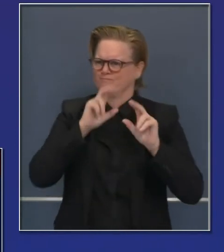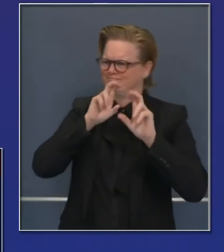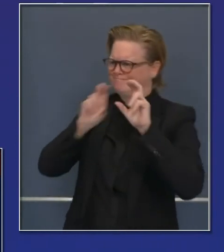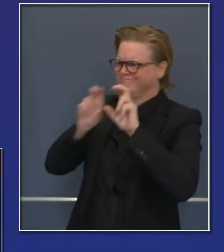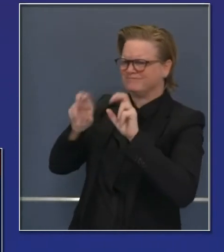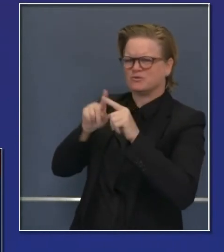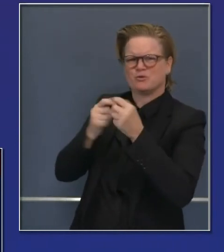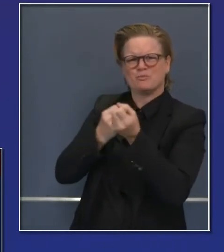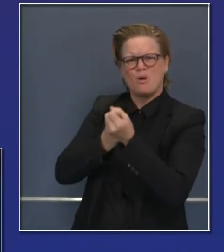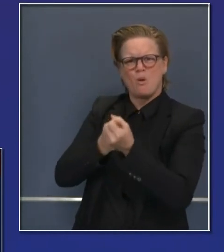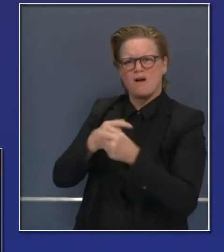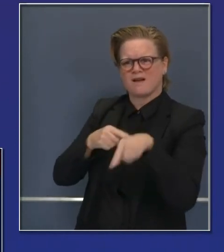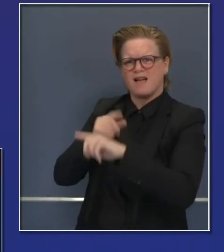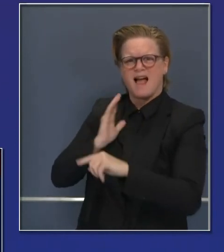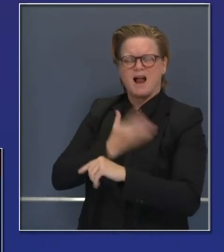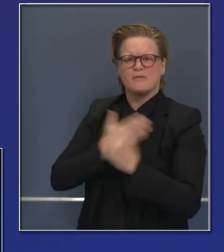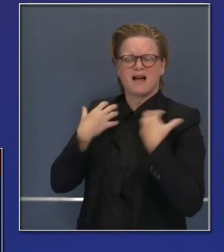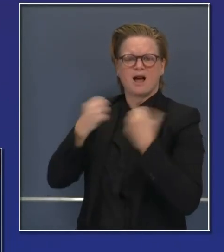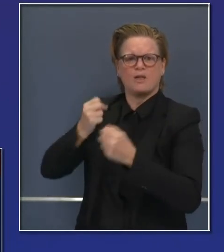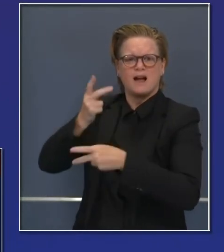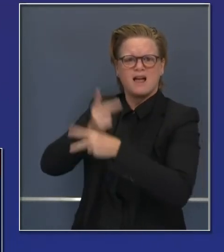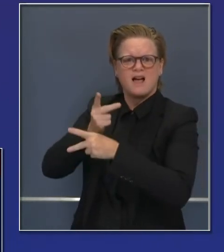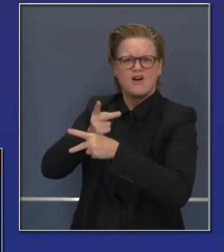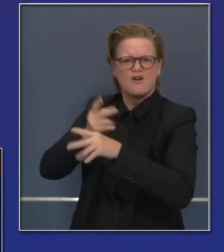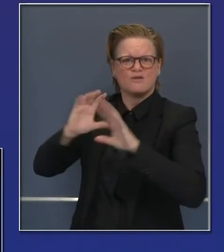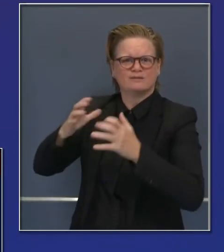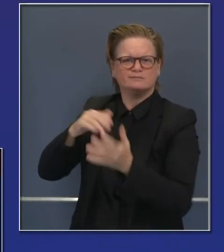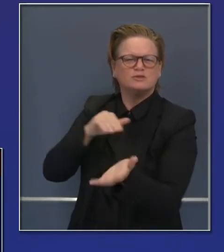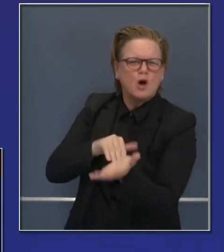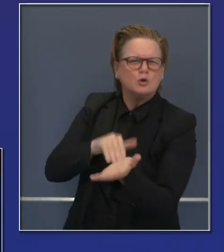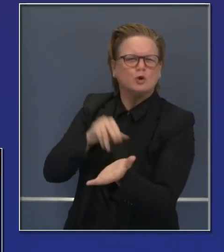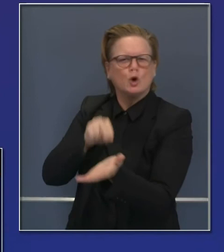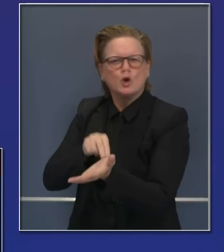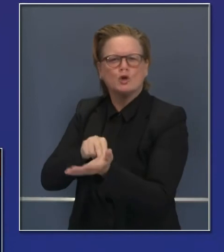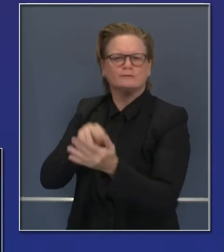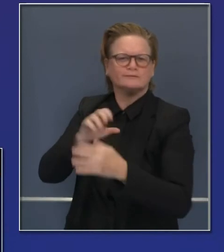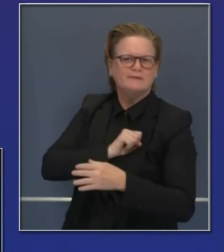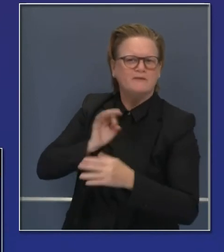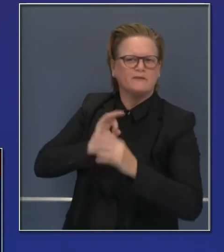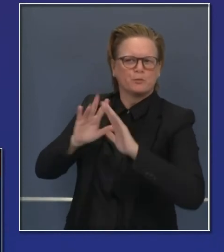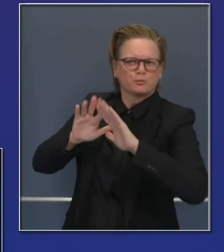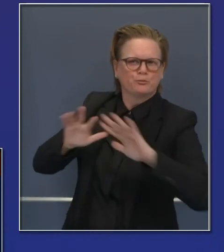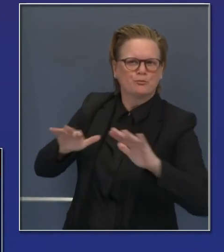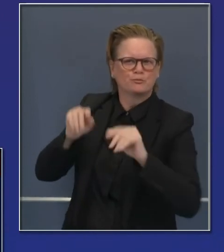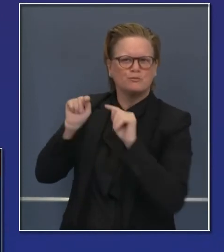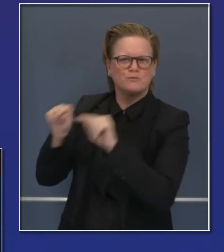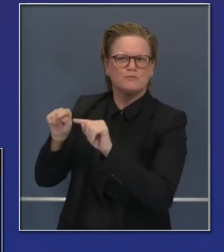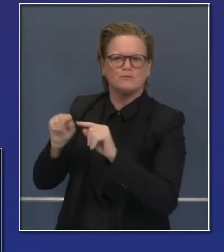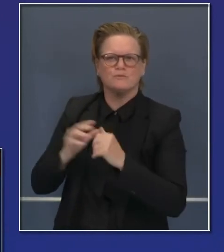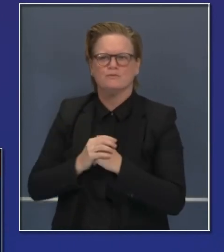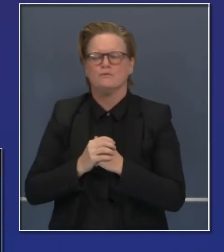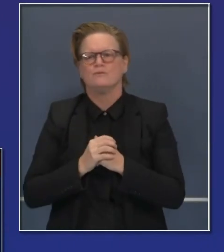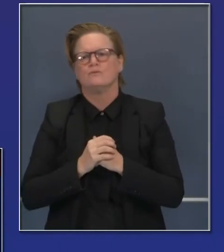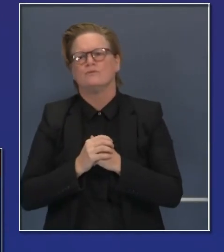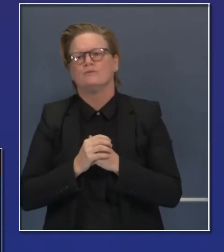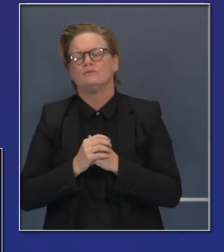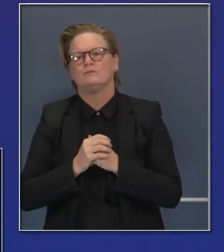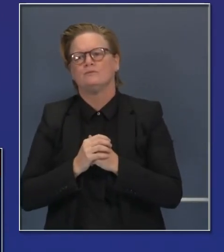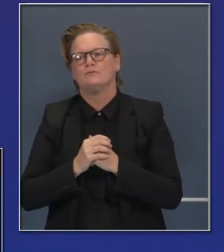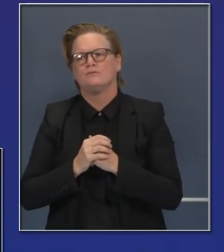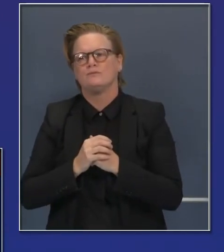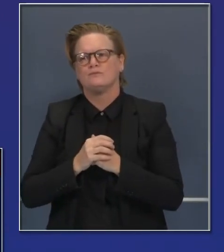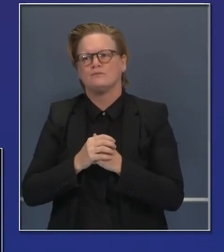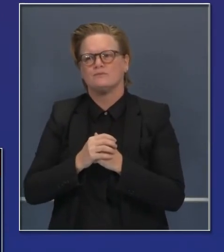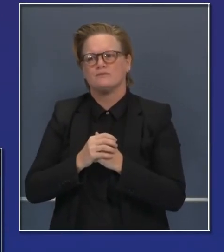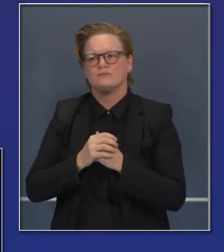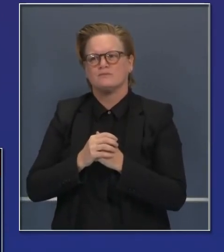philanthropy for really stepping up in that space and being supportive. And we're looking for more philanthropic support. And we're going to look to build on all